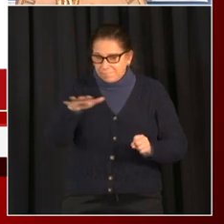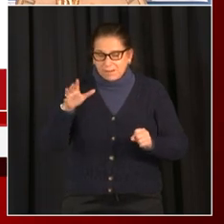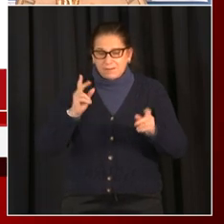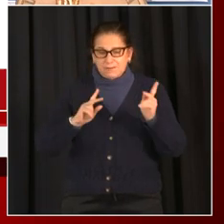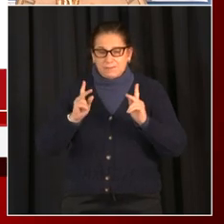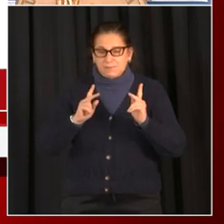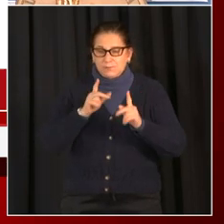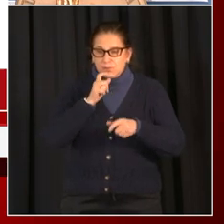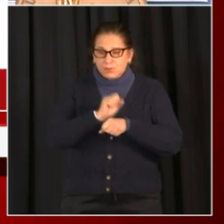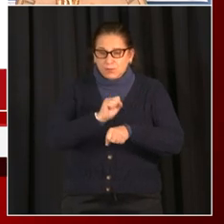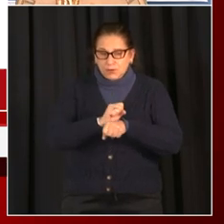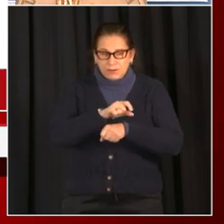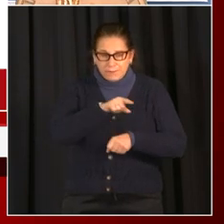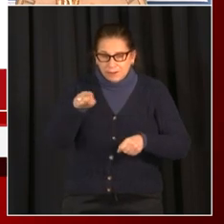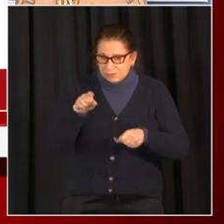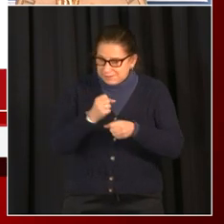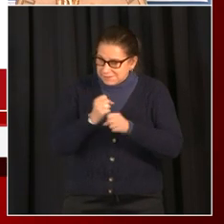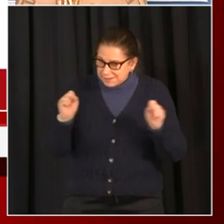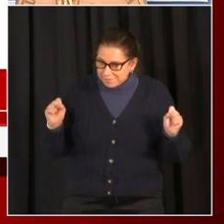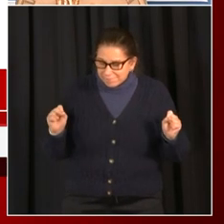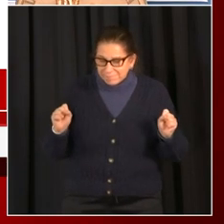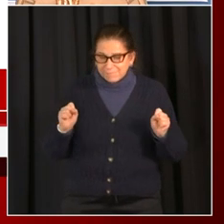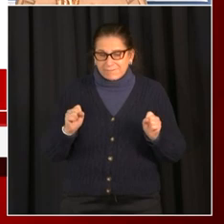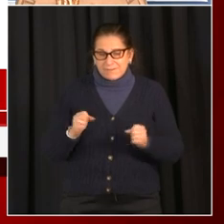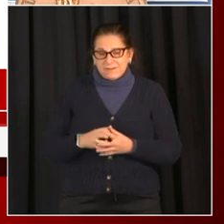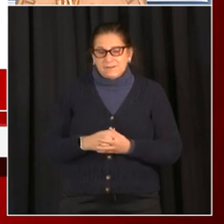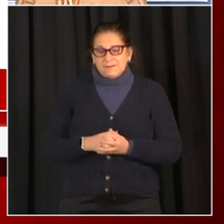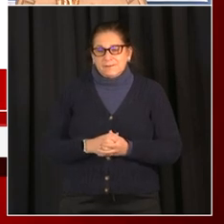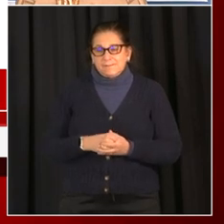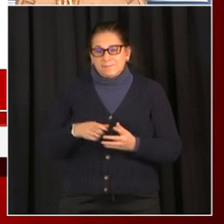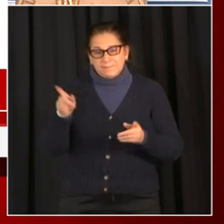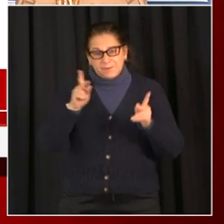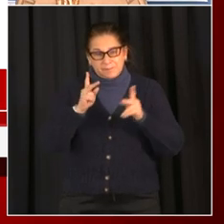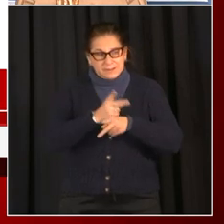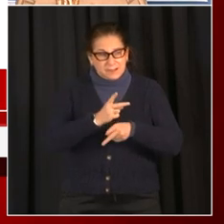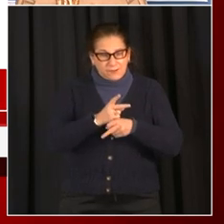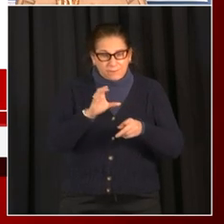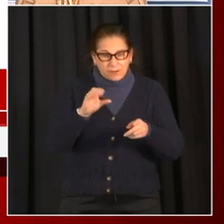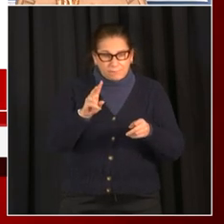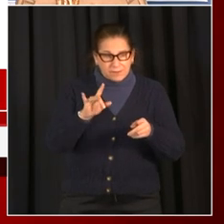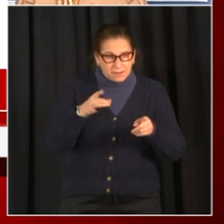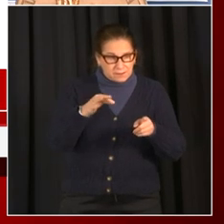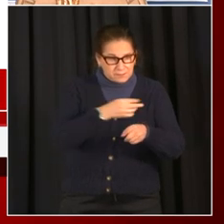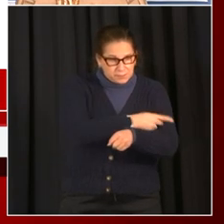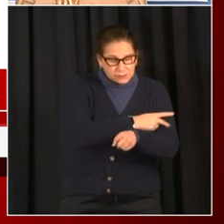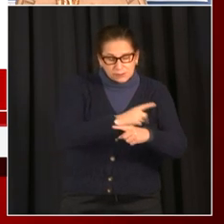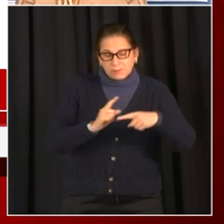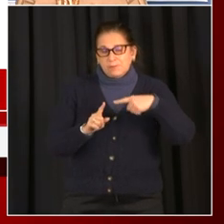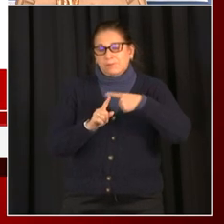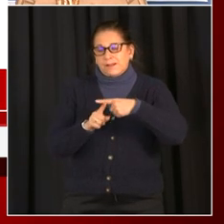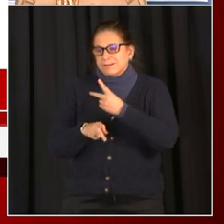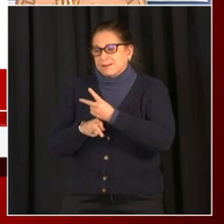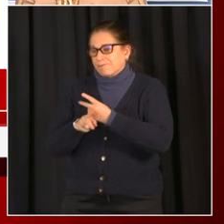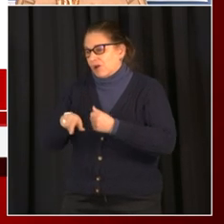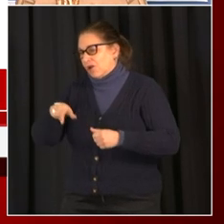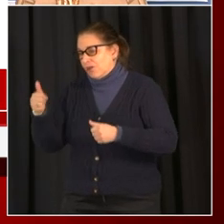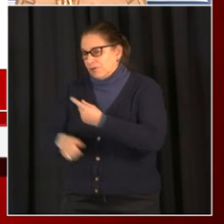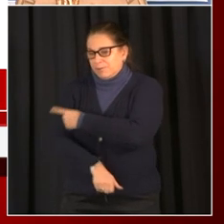are need COVID care, but also all of the other care that people need in